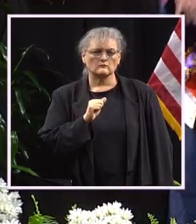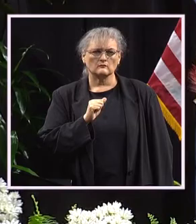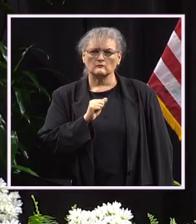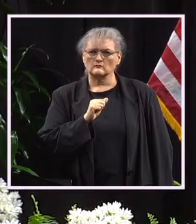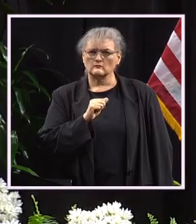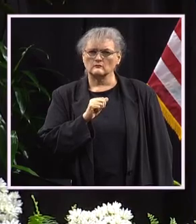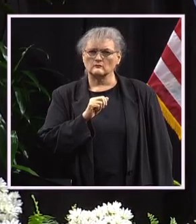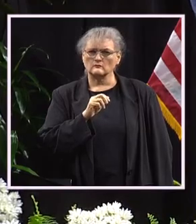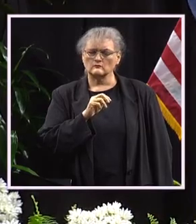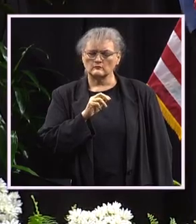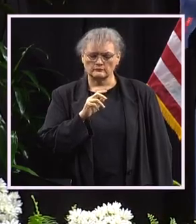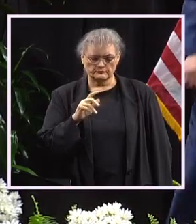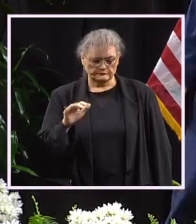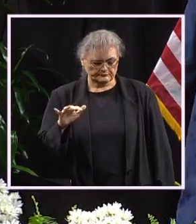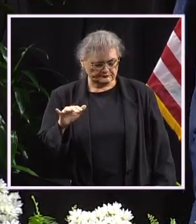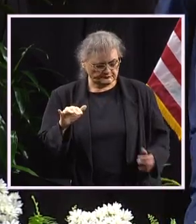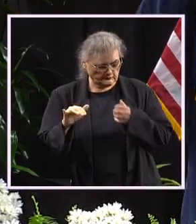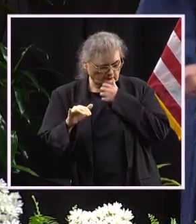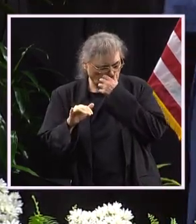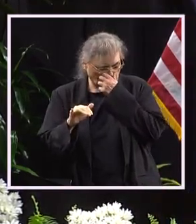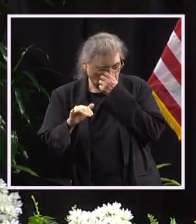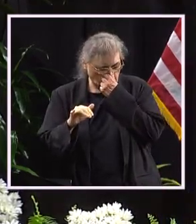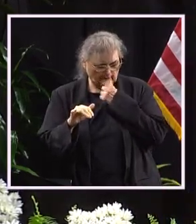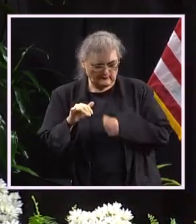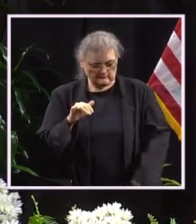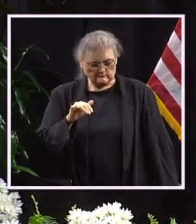Bian Sirani Hines.